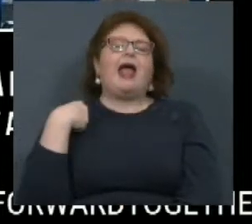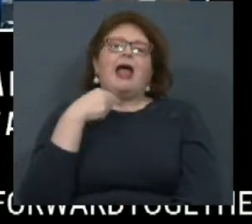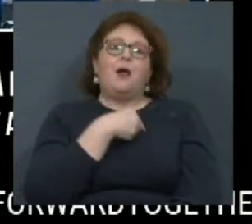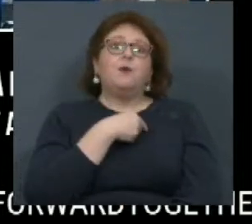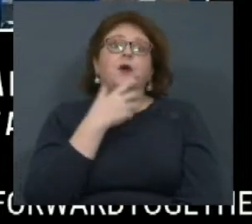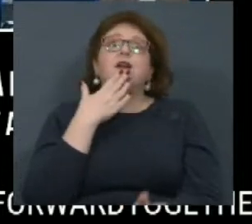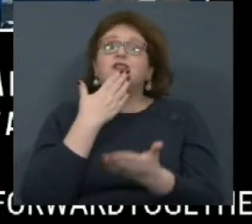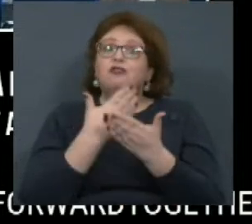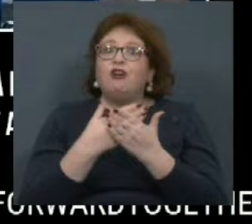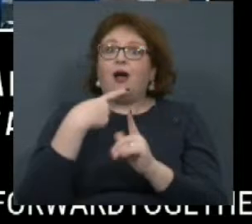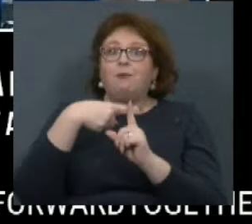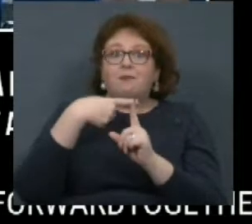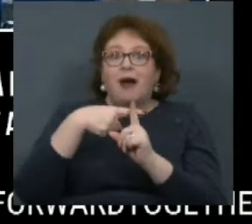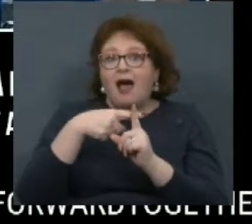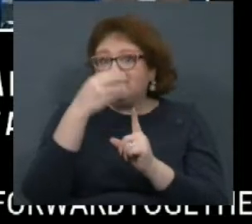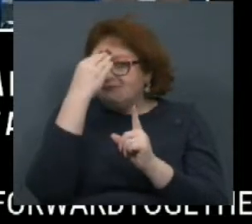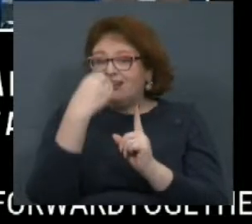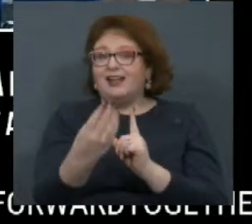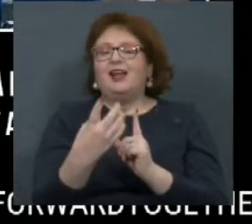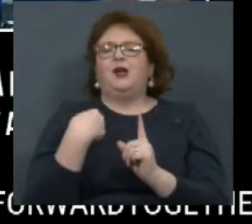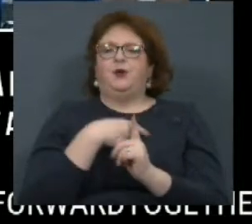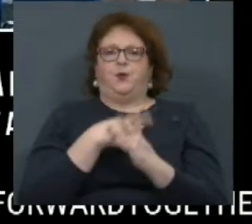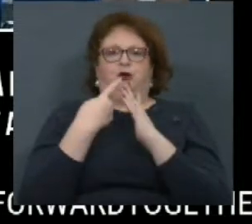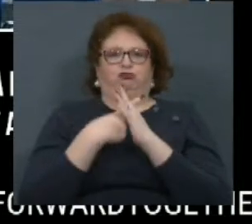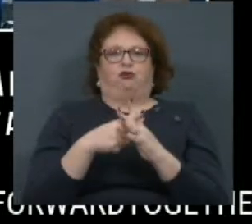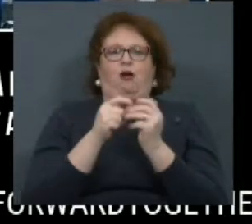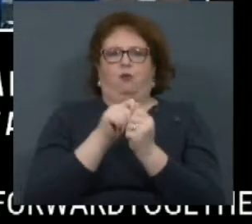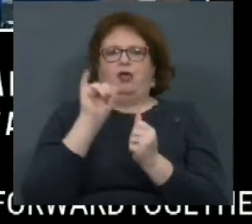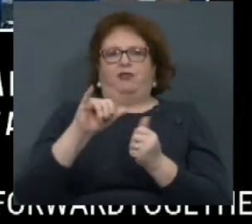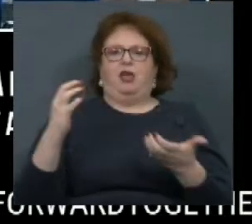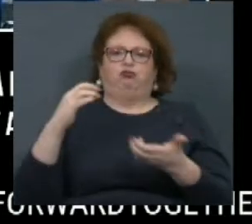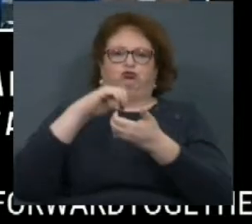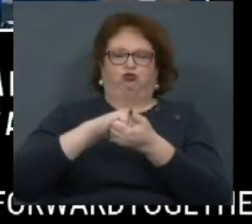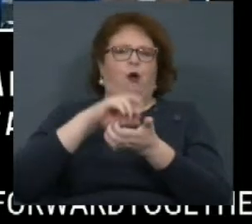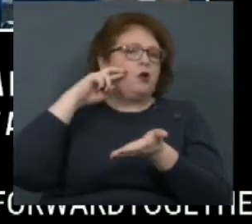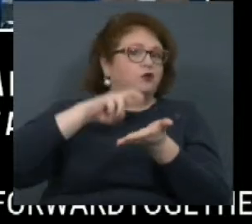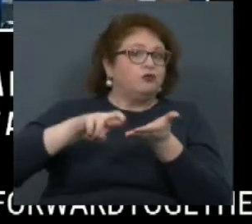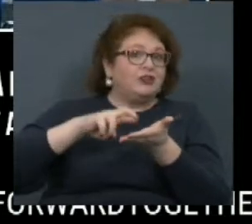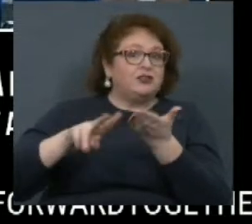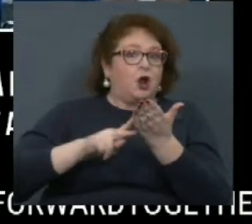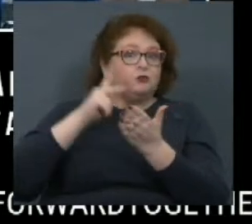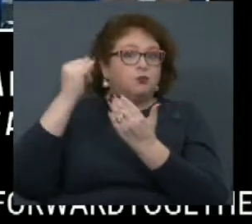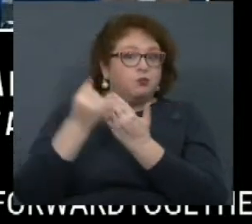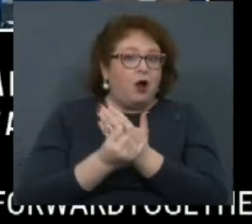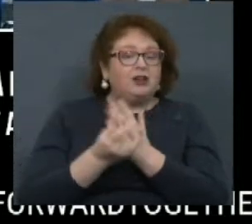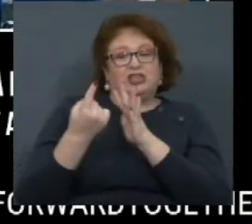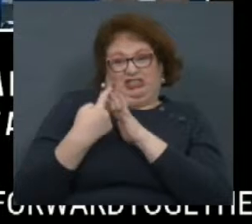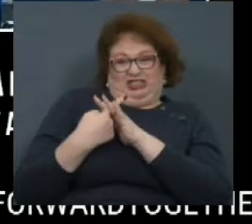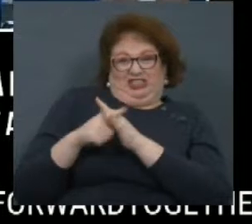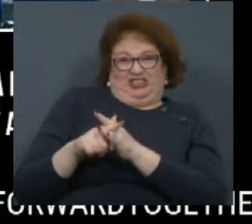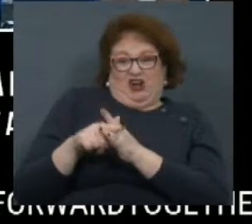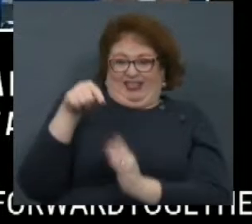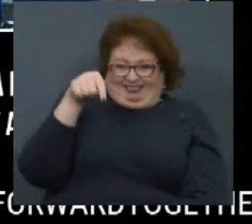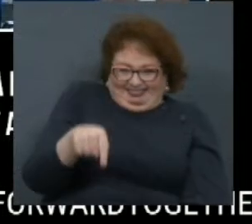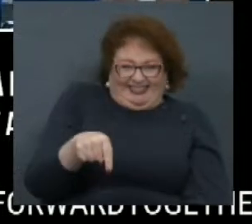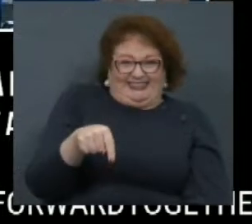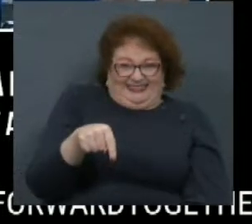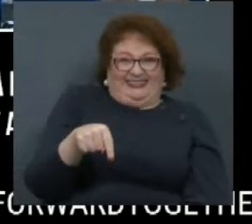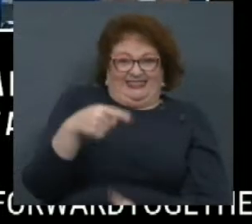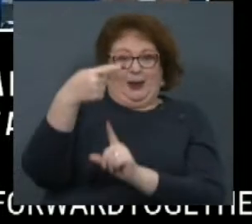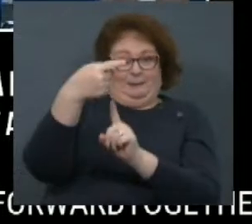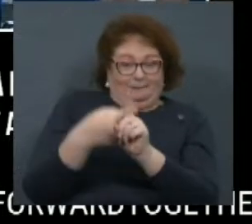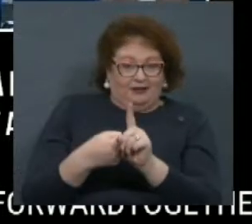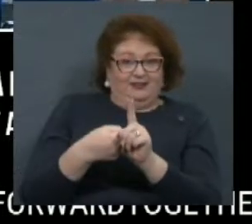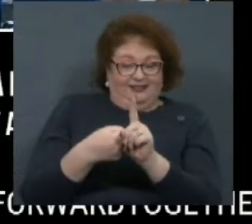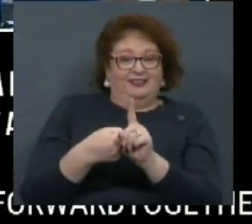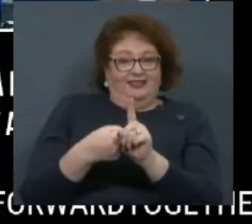happening is that we are starting with a joint research project that is actually going to happen starting this month,